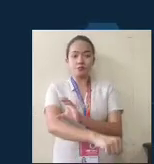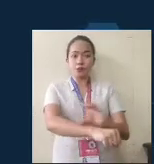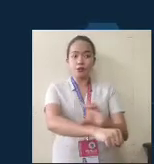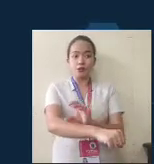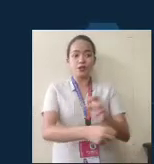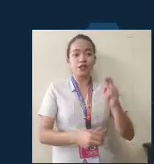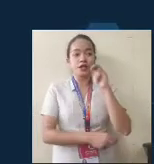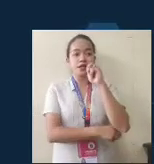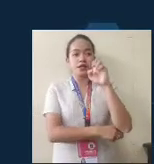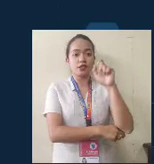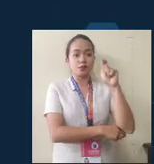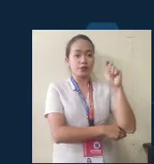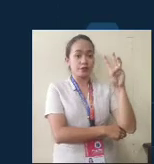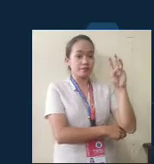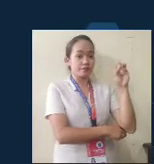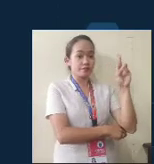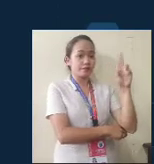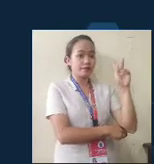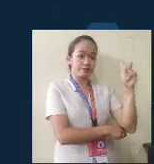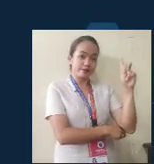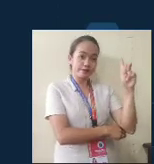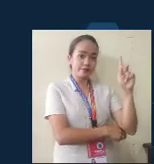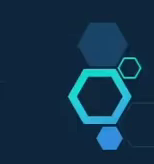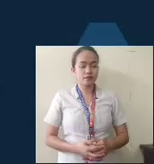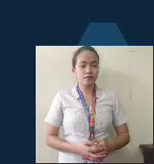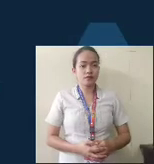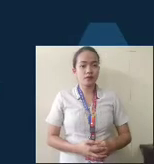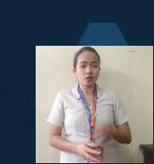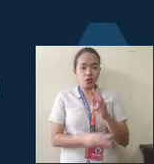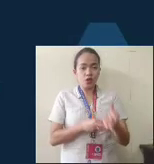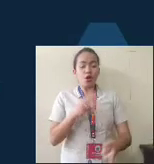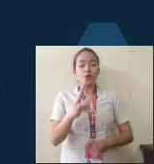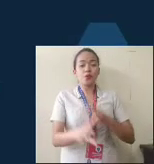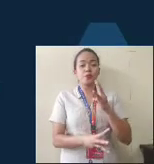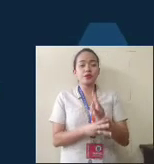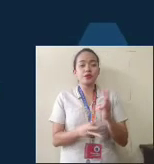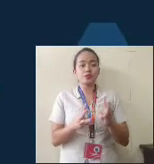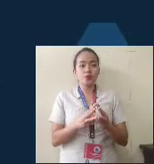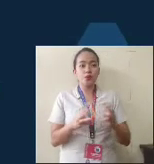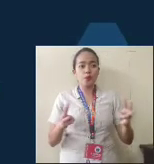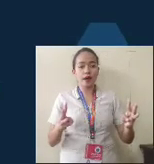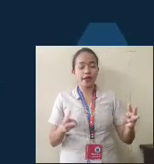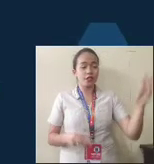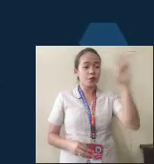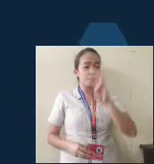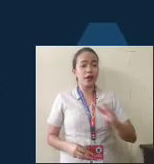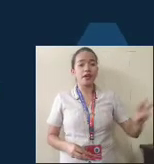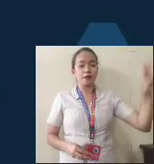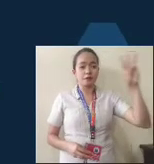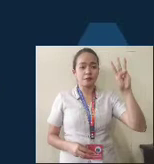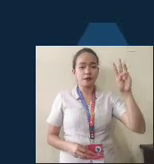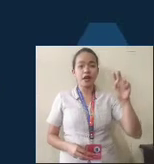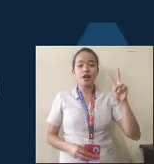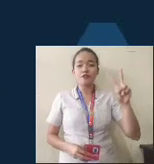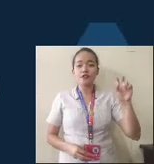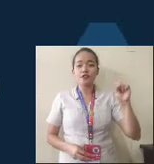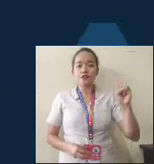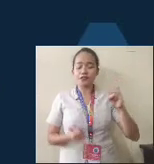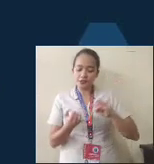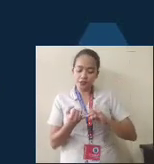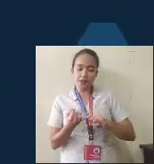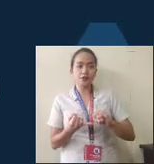World Wide Computer Network. World Wide Web versus